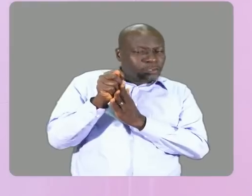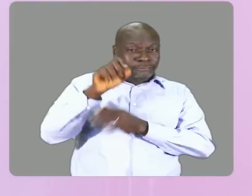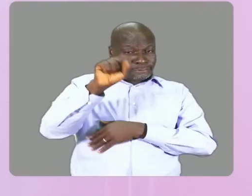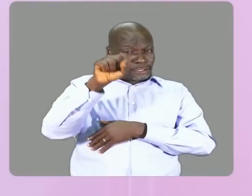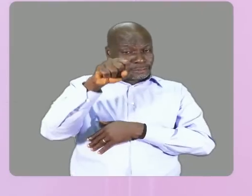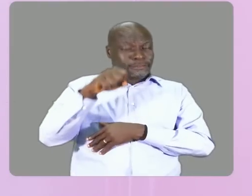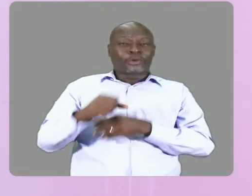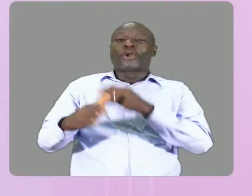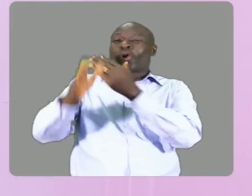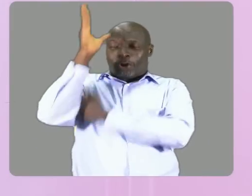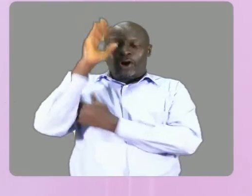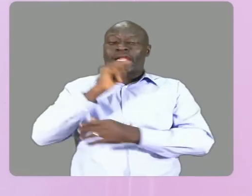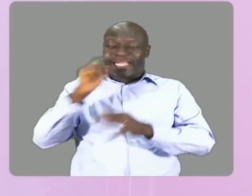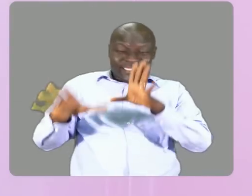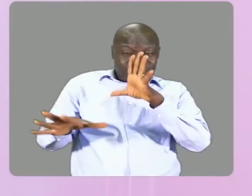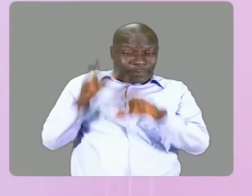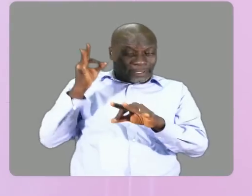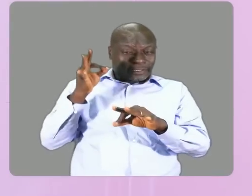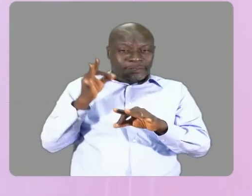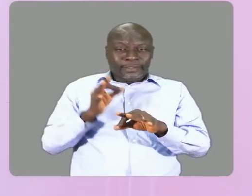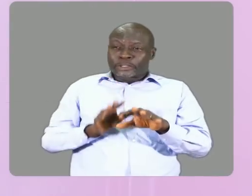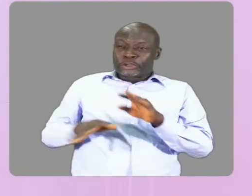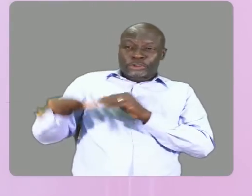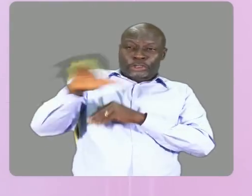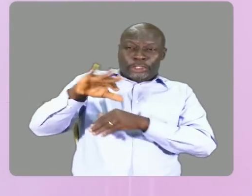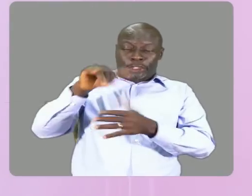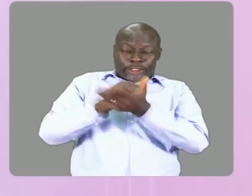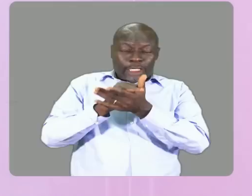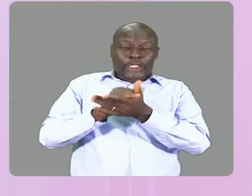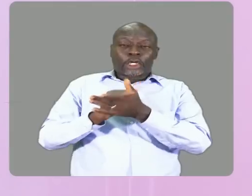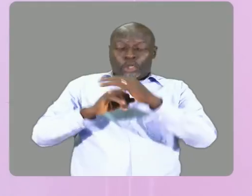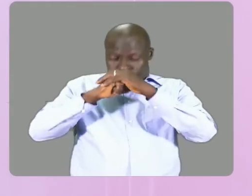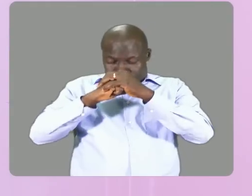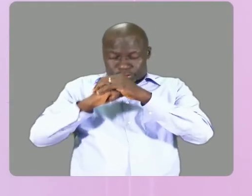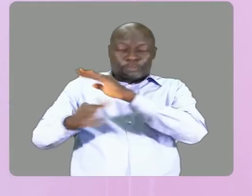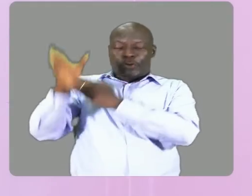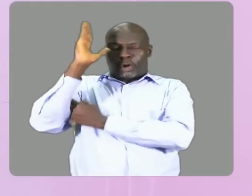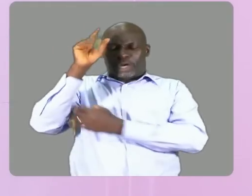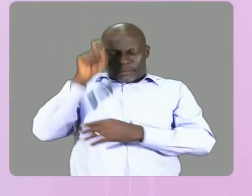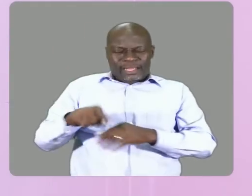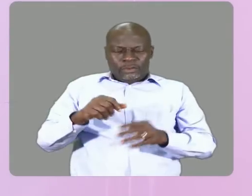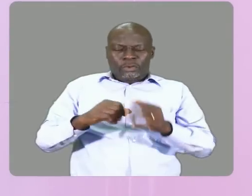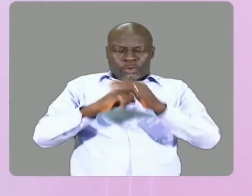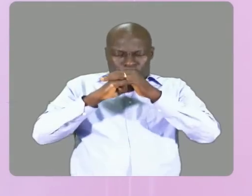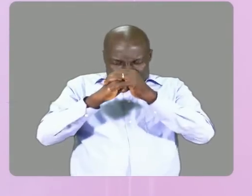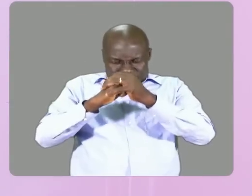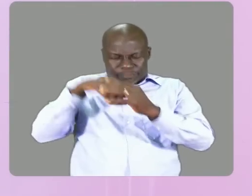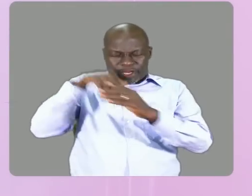honhom. Na wone a wosore no no. Etwa se wosore no e wo honhom ene nokure